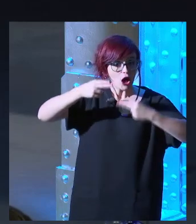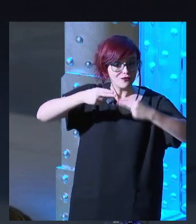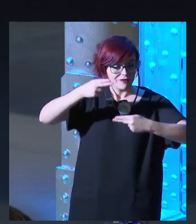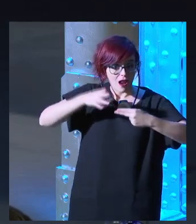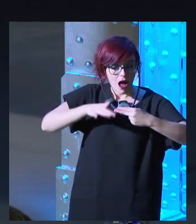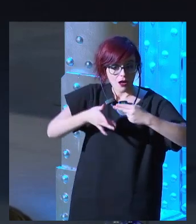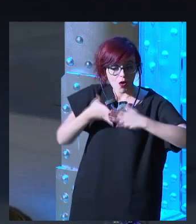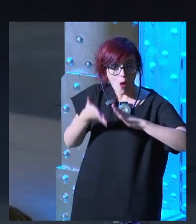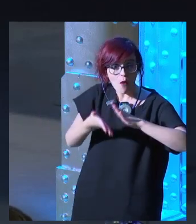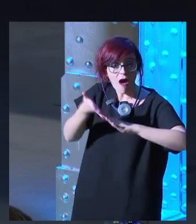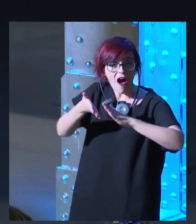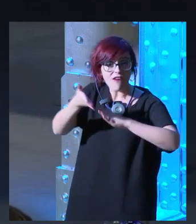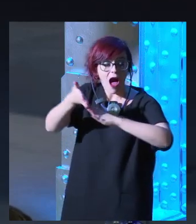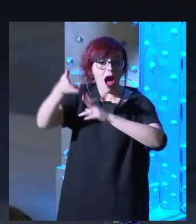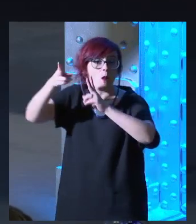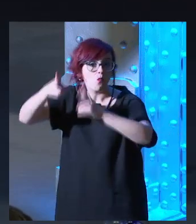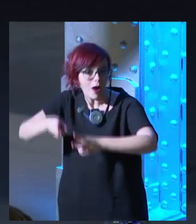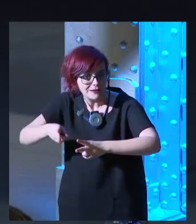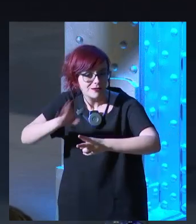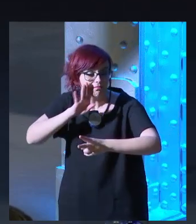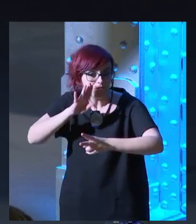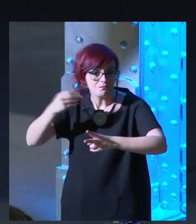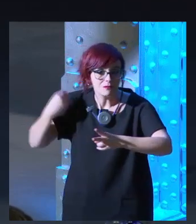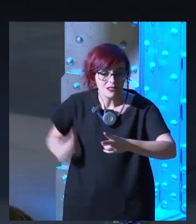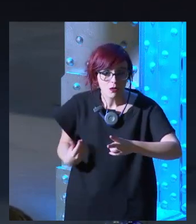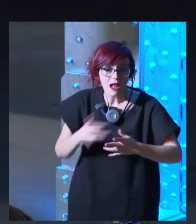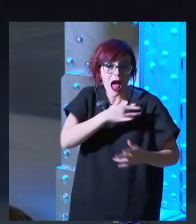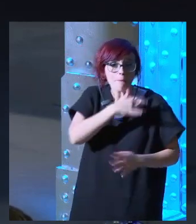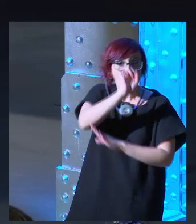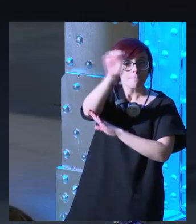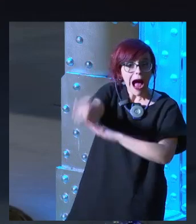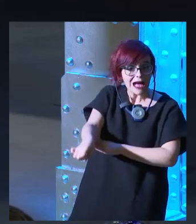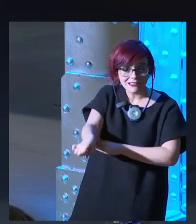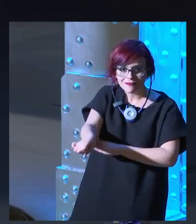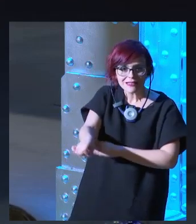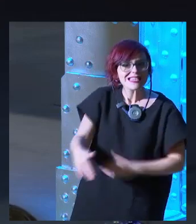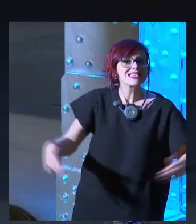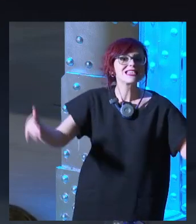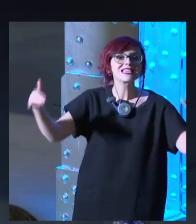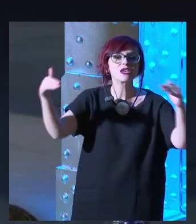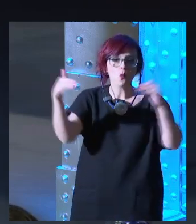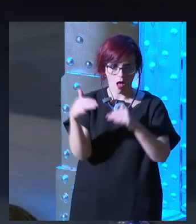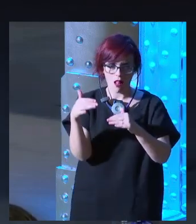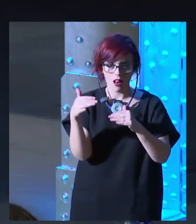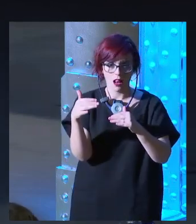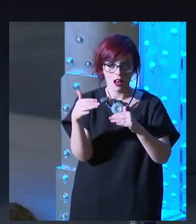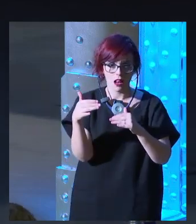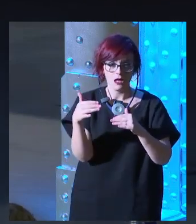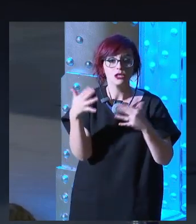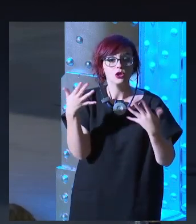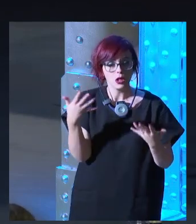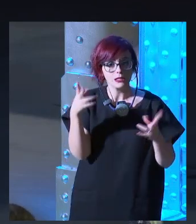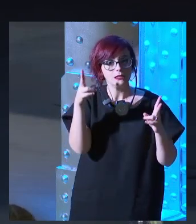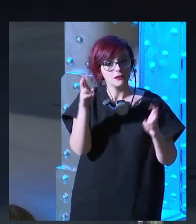that. And that's very profound, and that's worth a meditation in itself. And of course in our lives death will